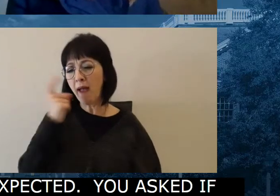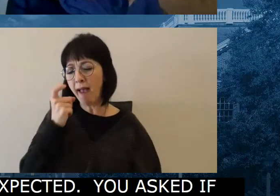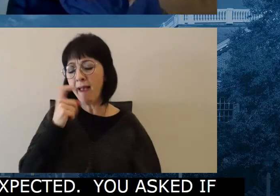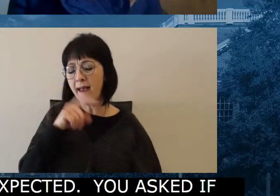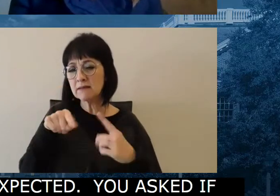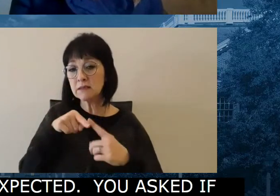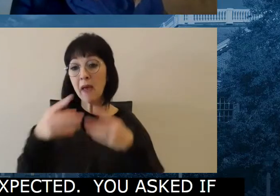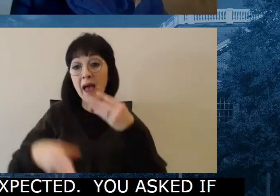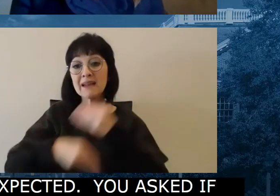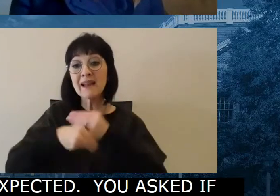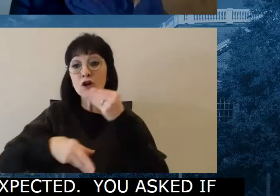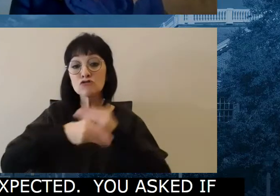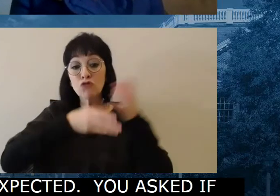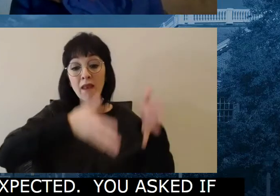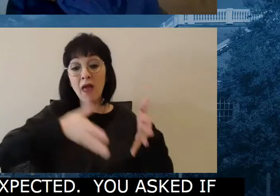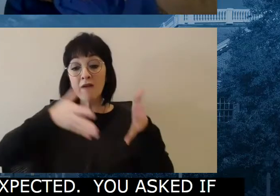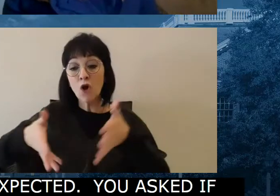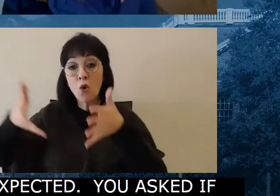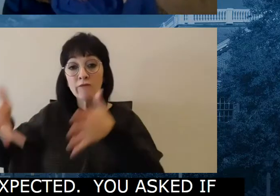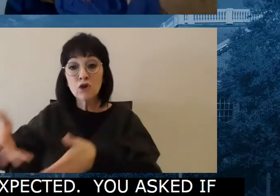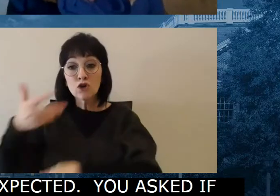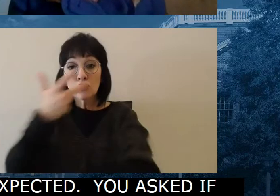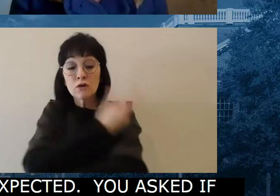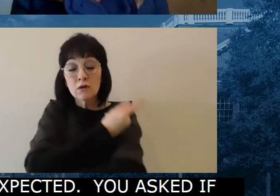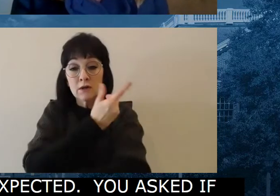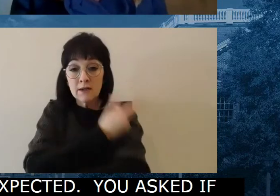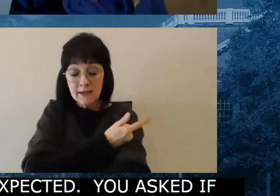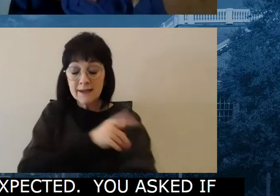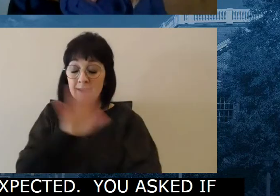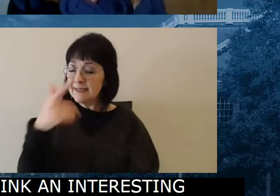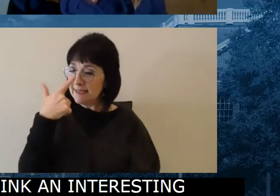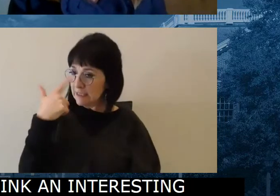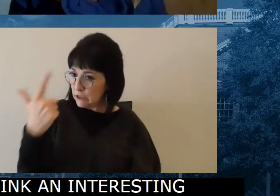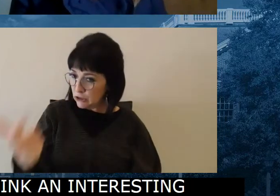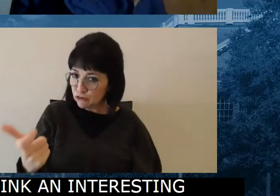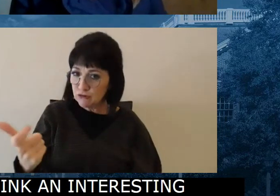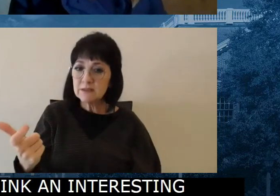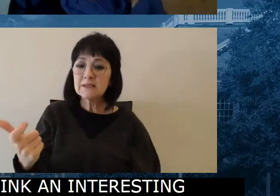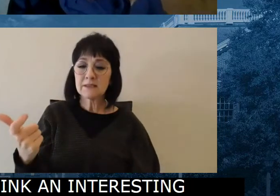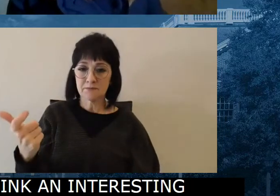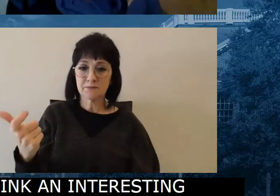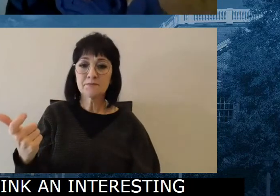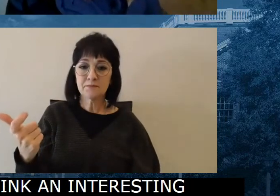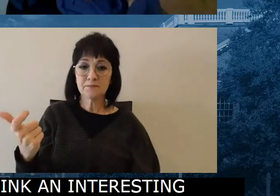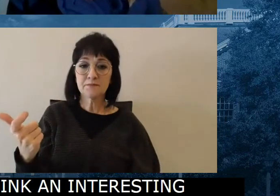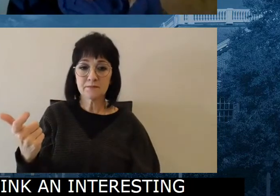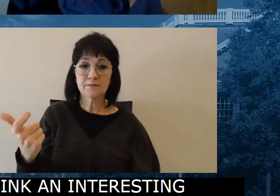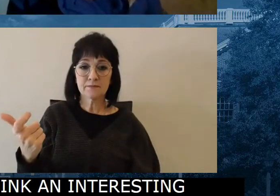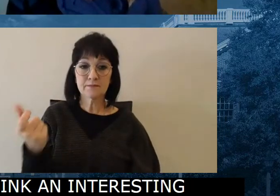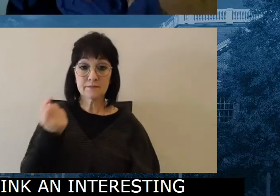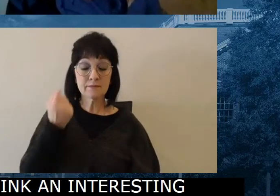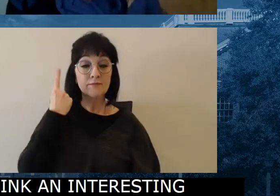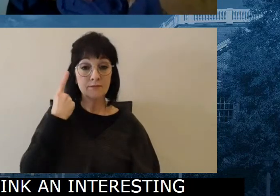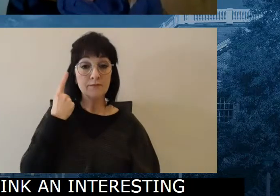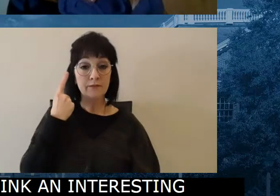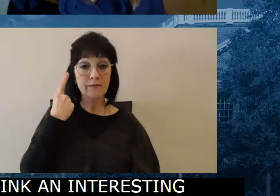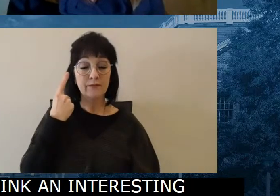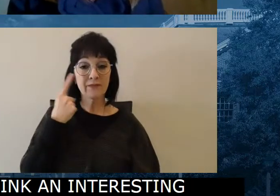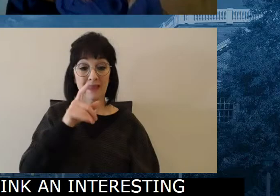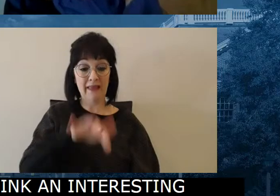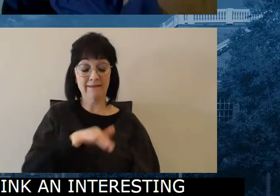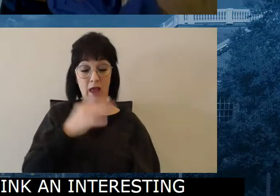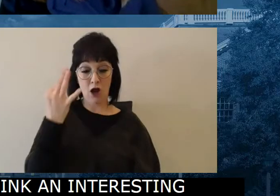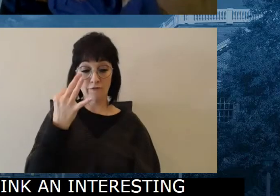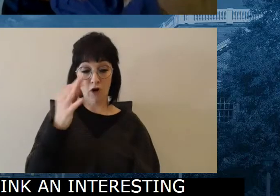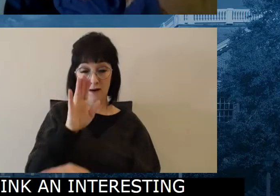an interesting observation for us is, although we, with the exception of the Friday